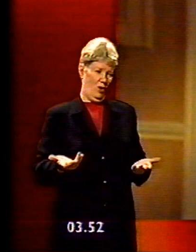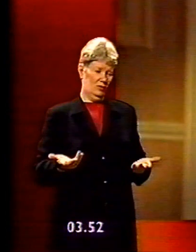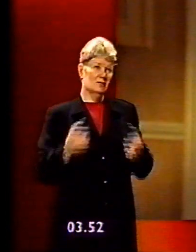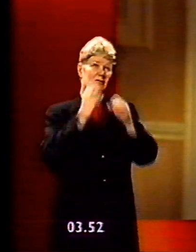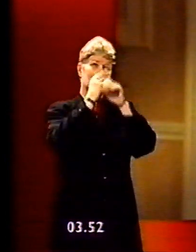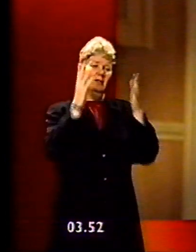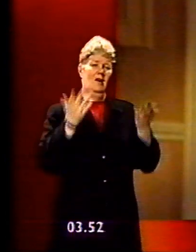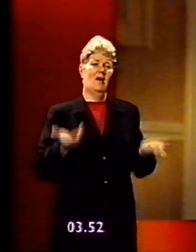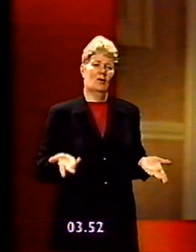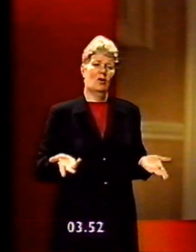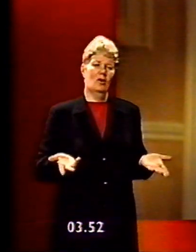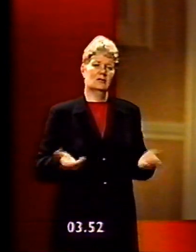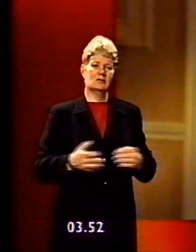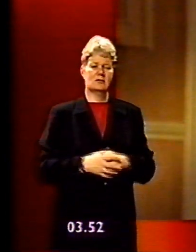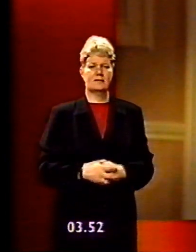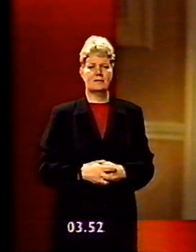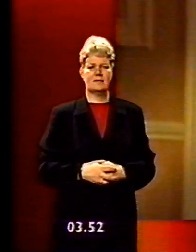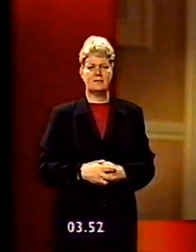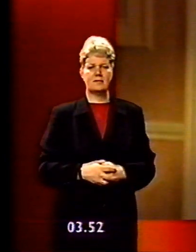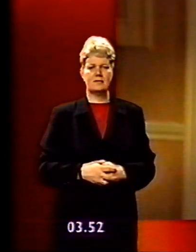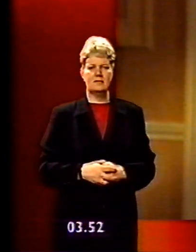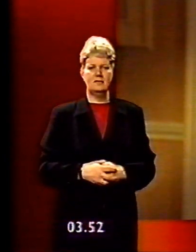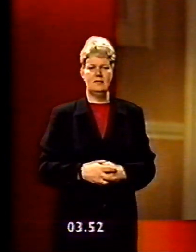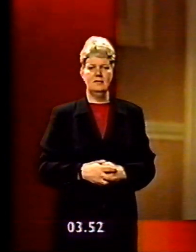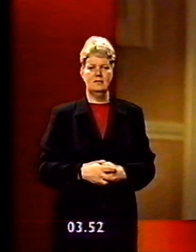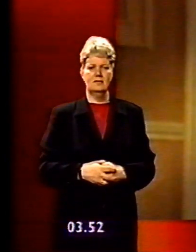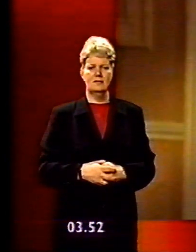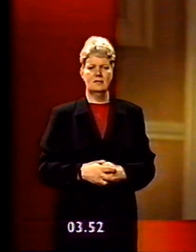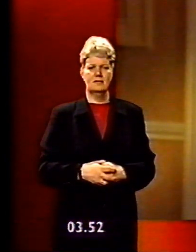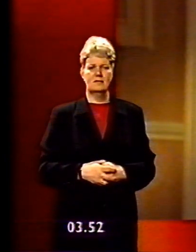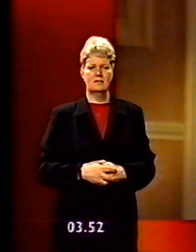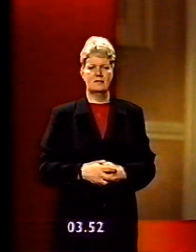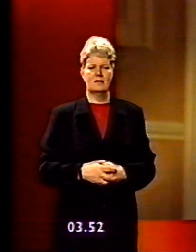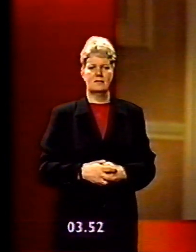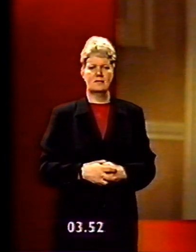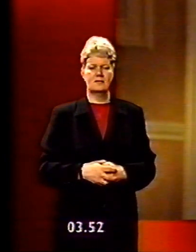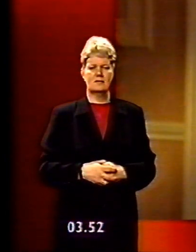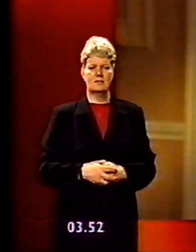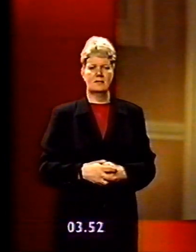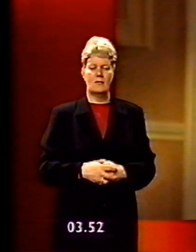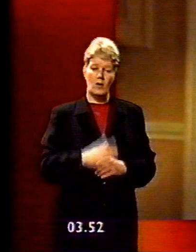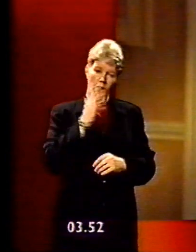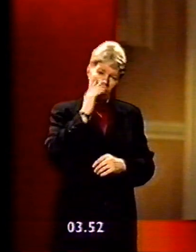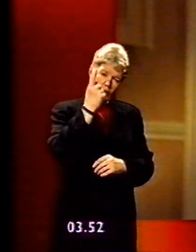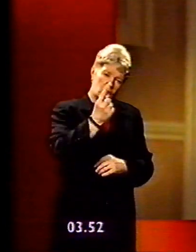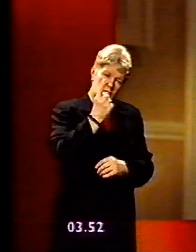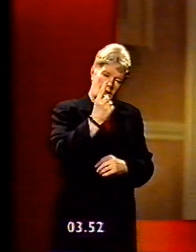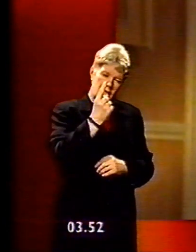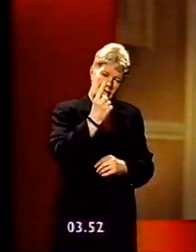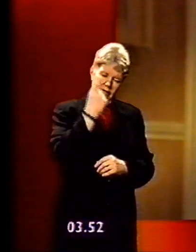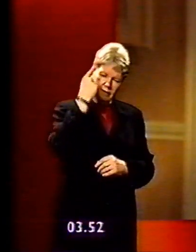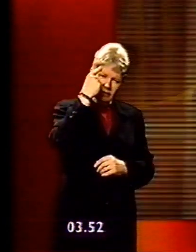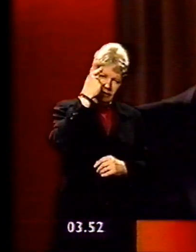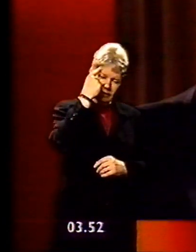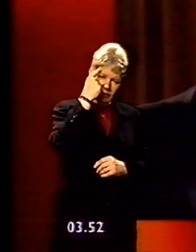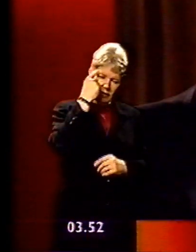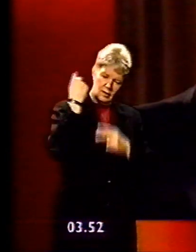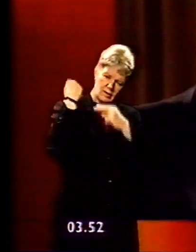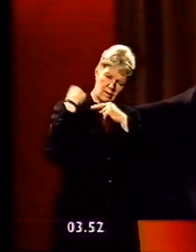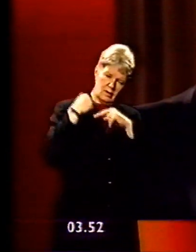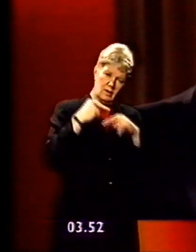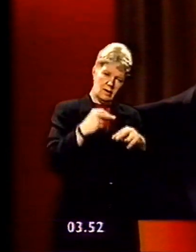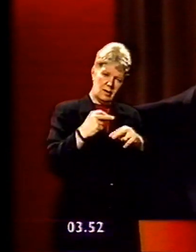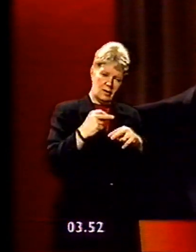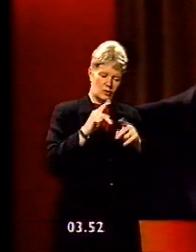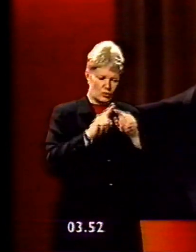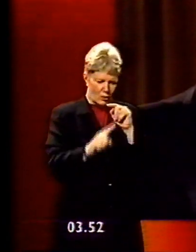When you look back over the period that you've spent trying to